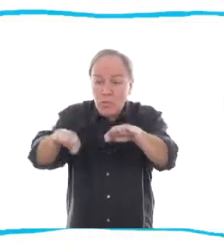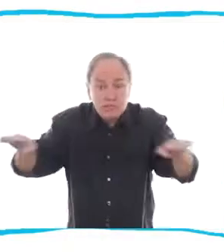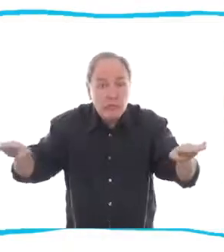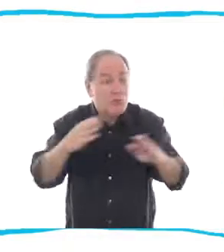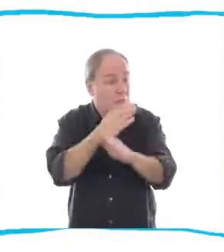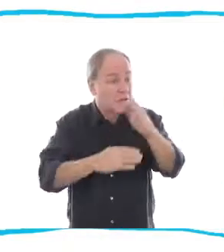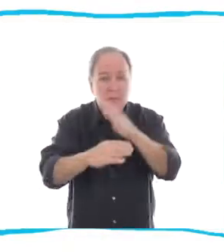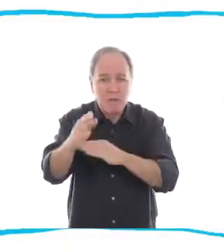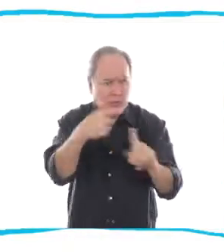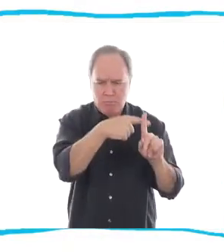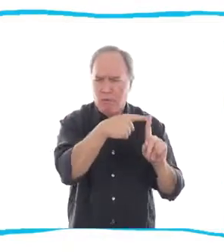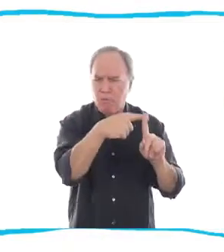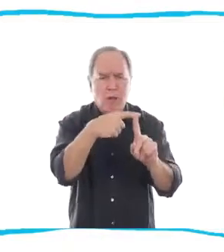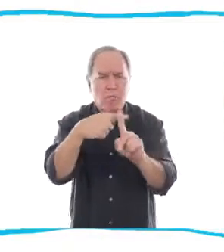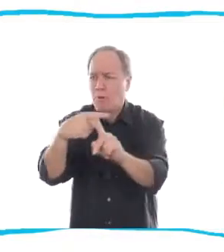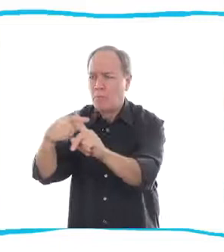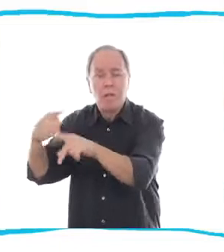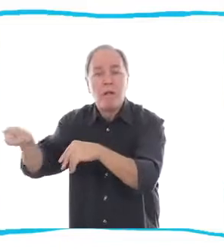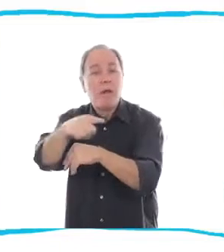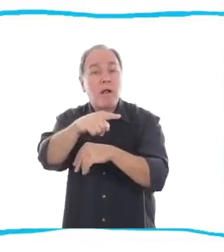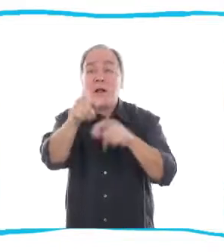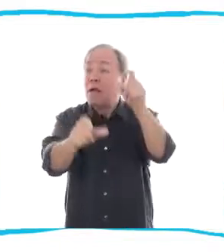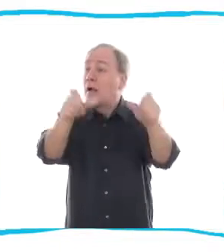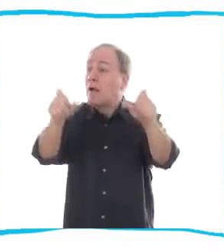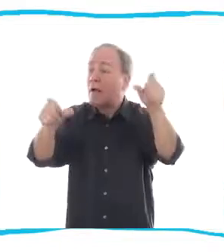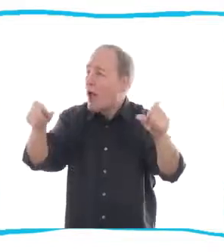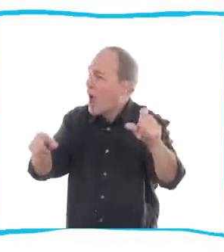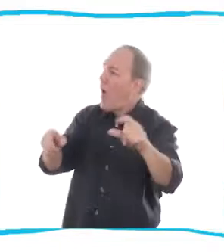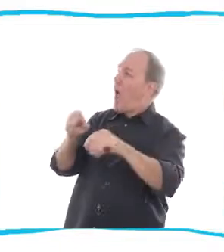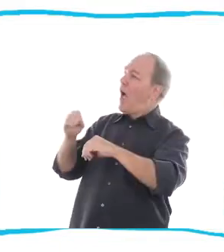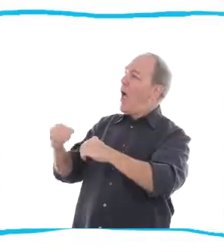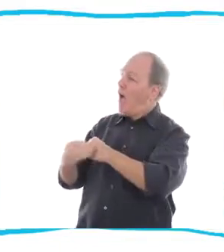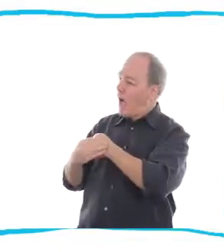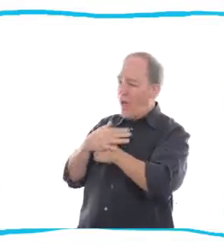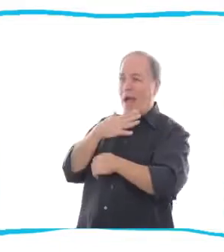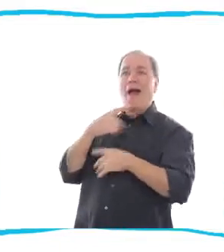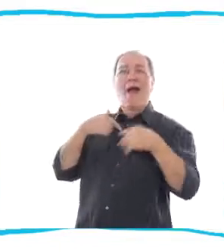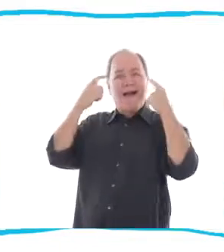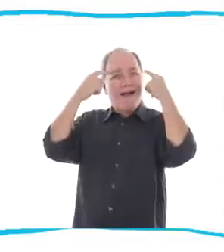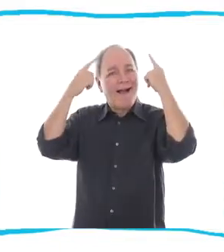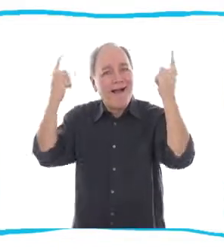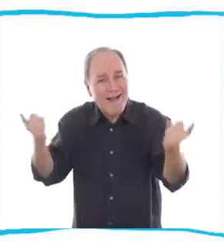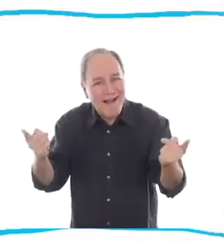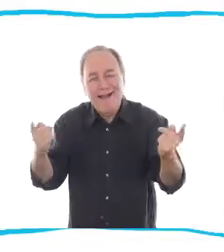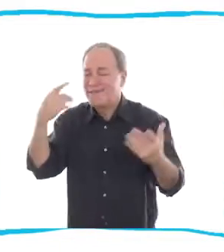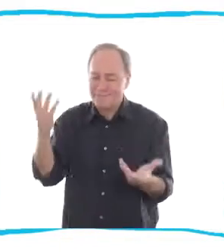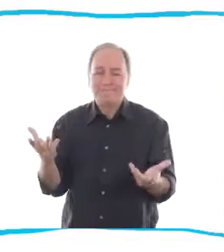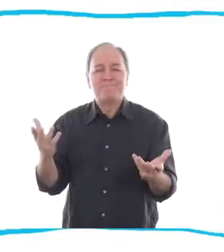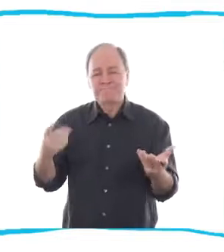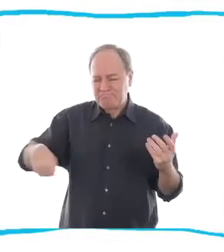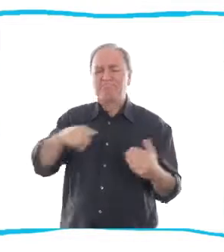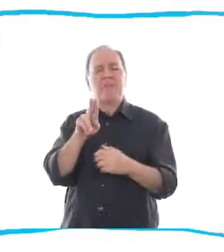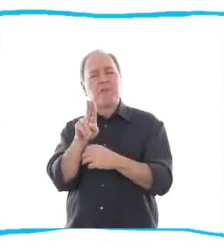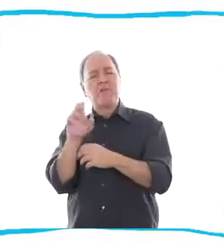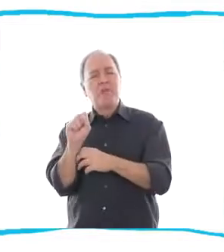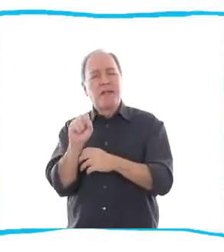way we portray children, the way we build our messages, they have a direct impact on how society perceives them and understands the